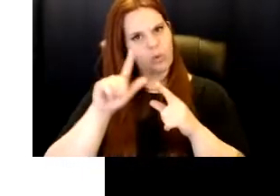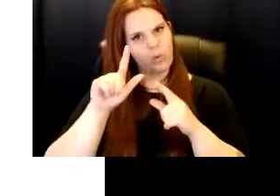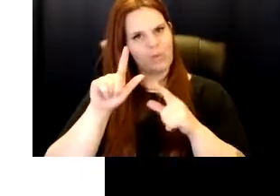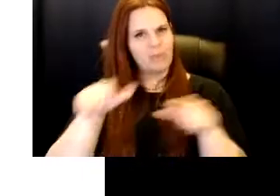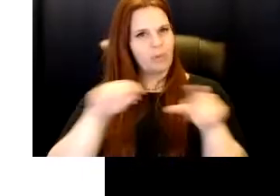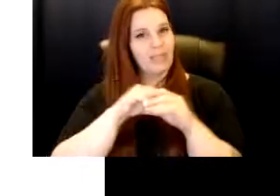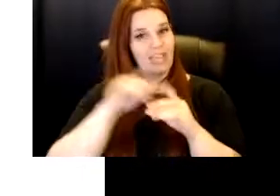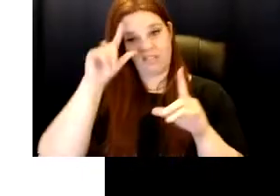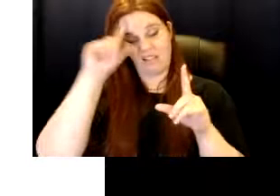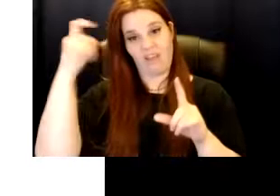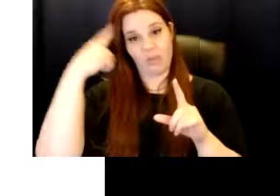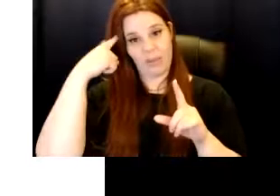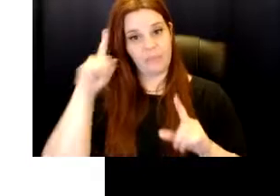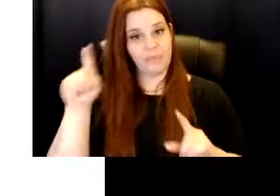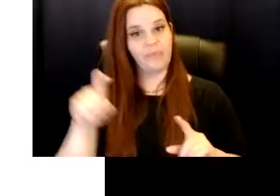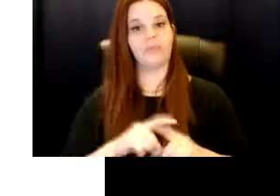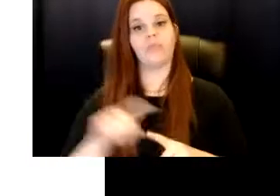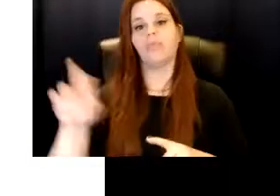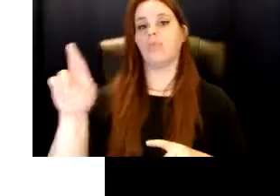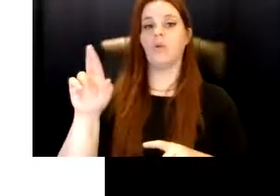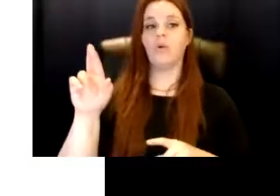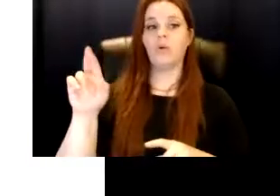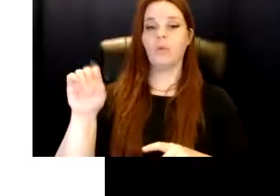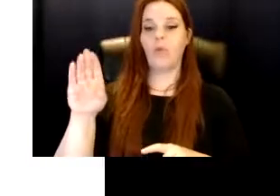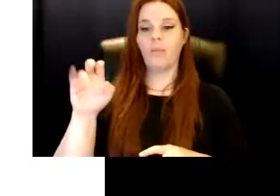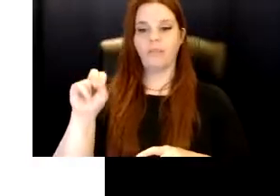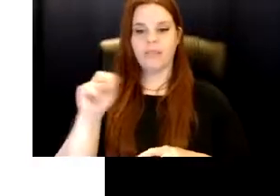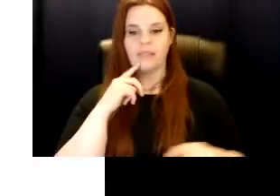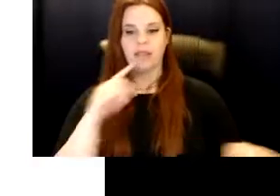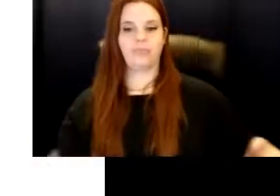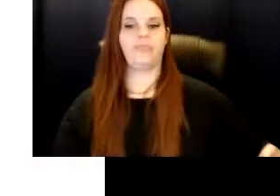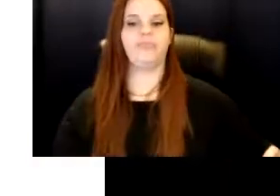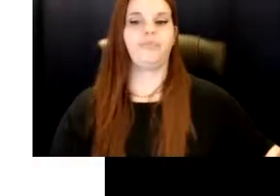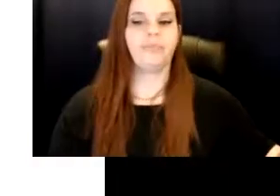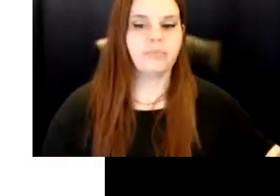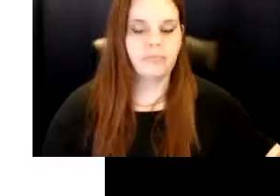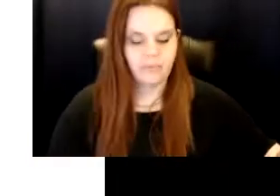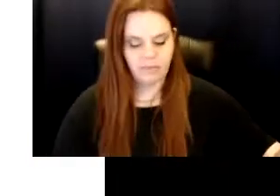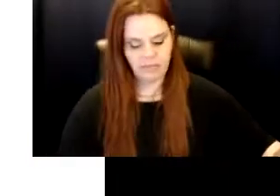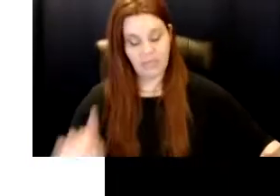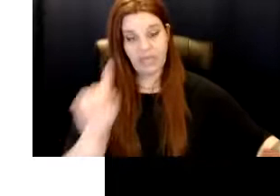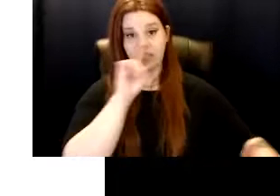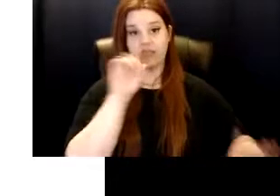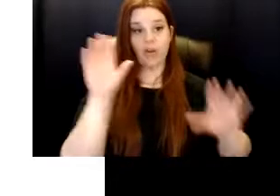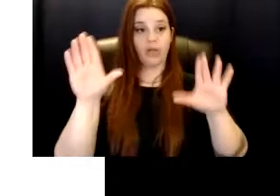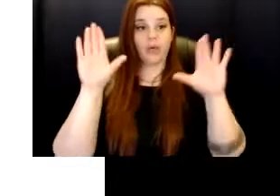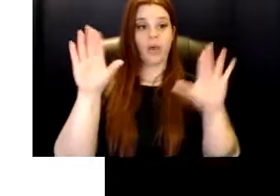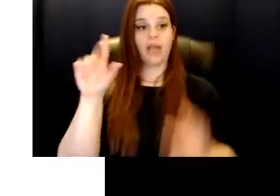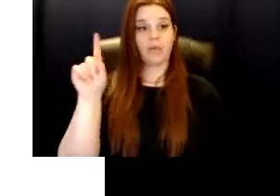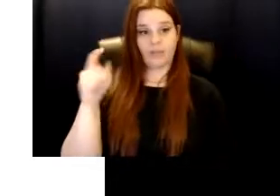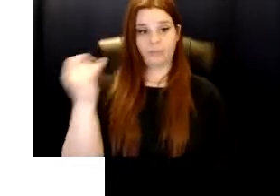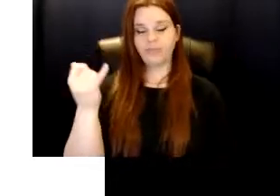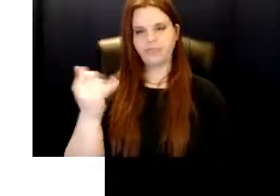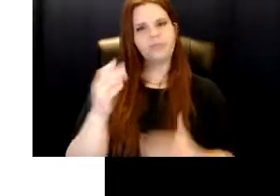governments? That's a very hot question right now. It's a great question. There are some people